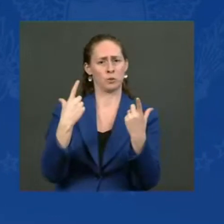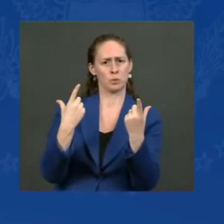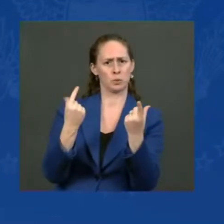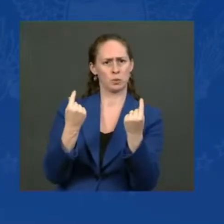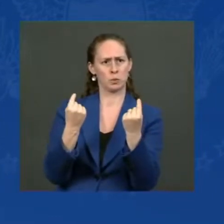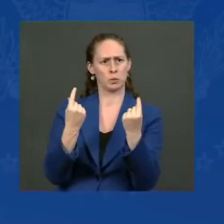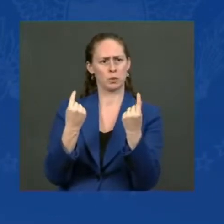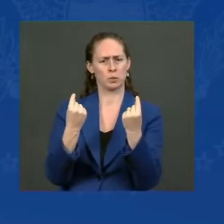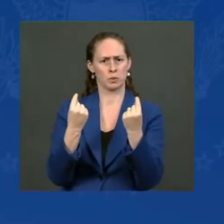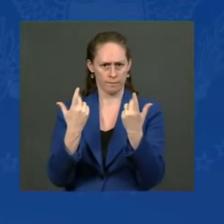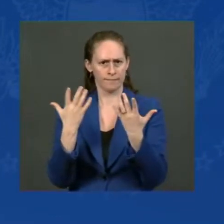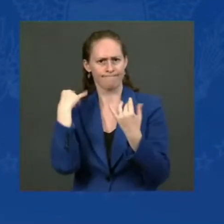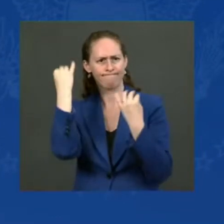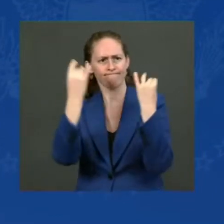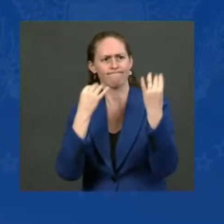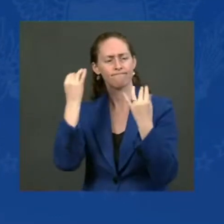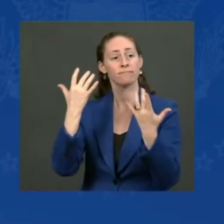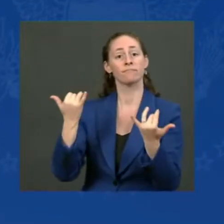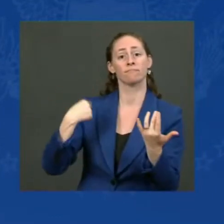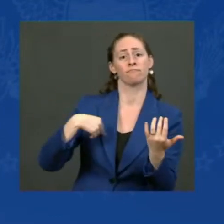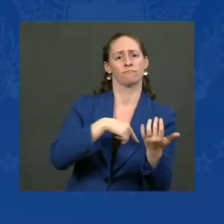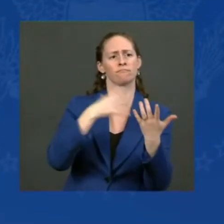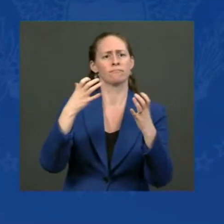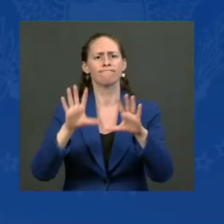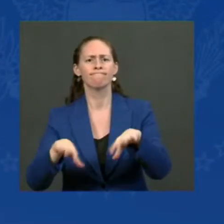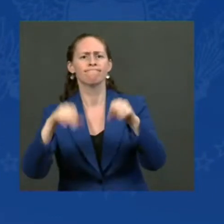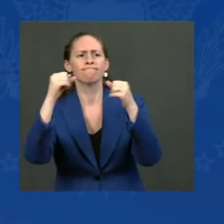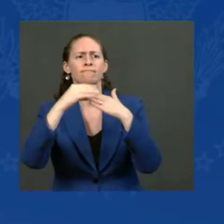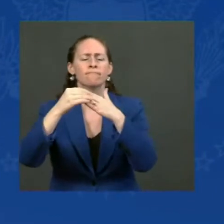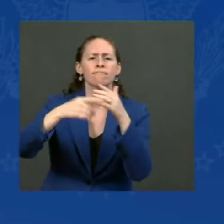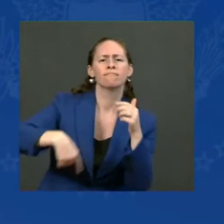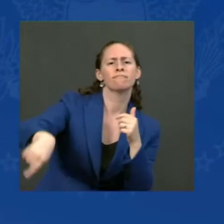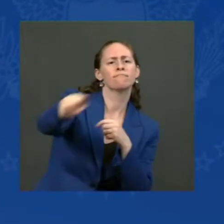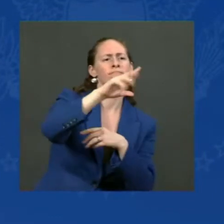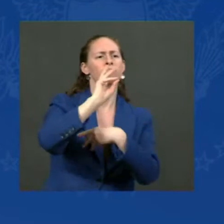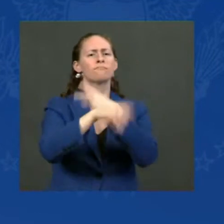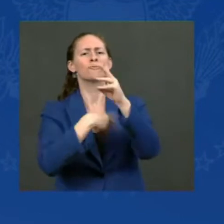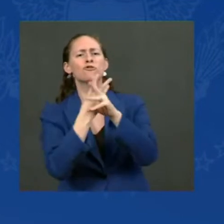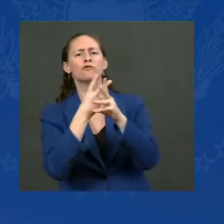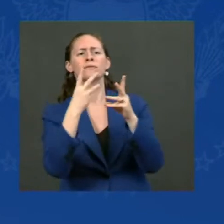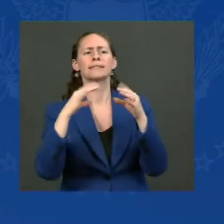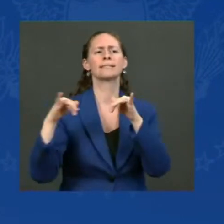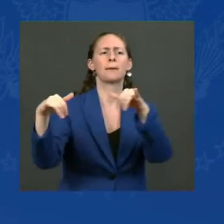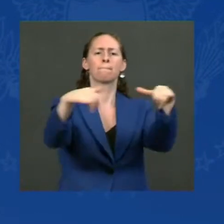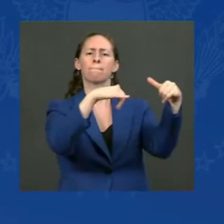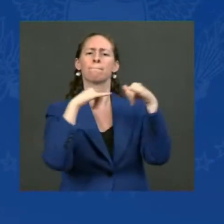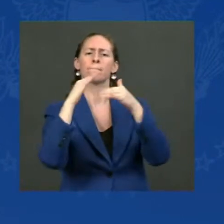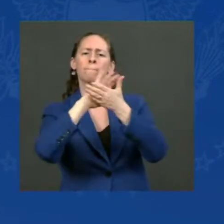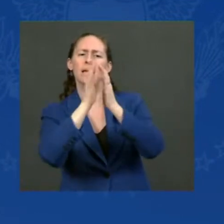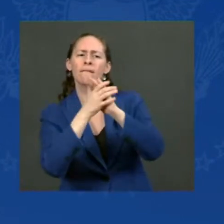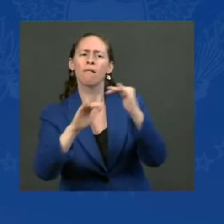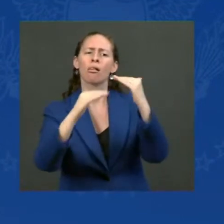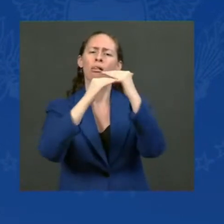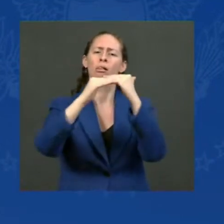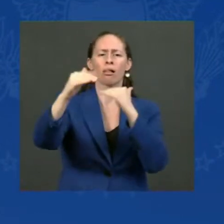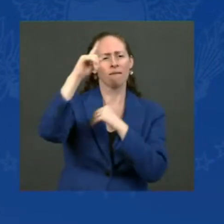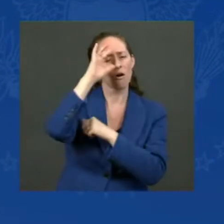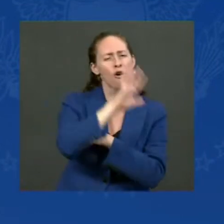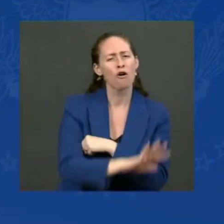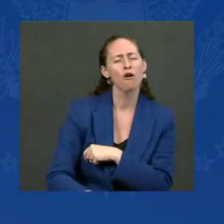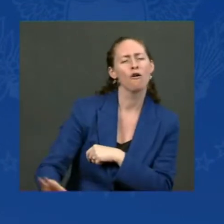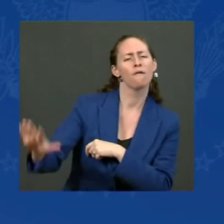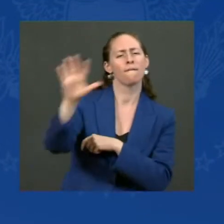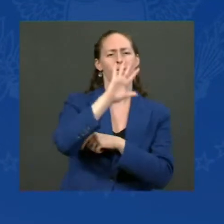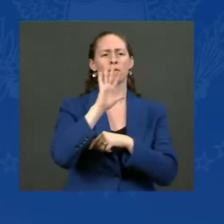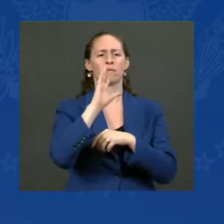world toward a more peaceful, prosperous future for all people. Instead of continuing to